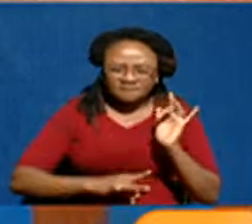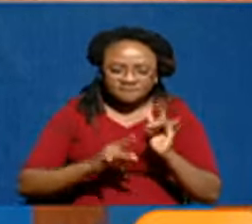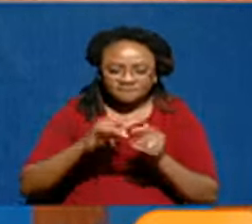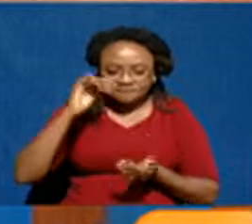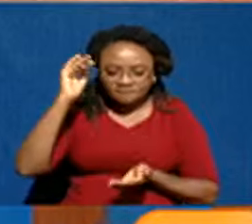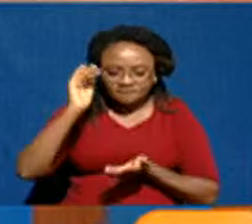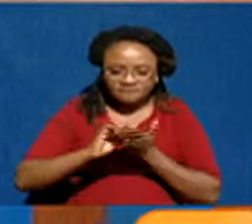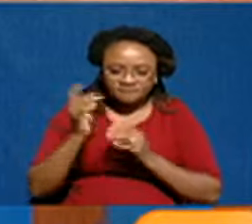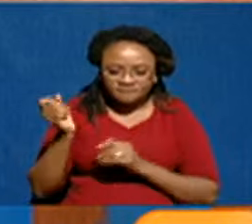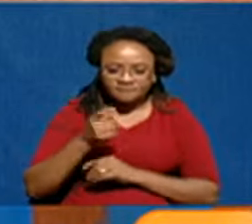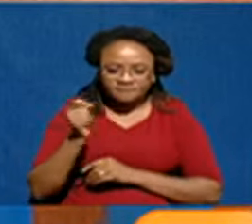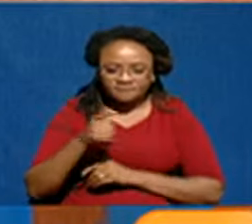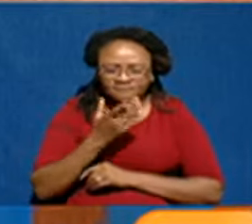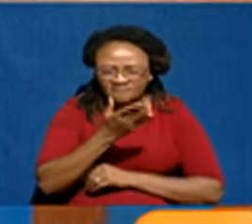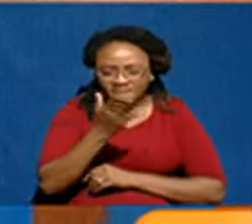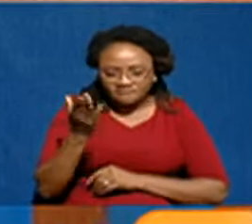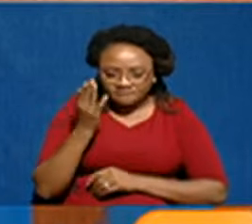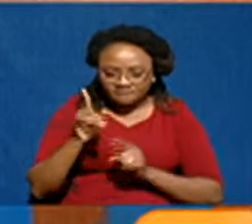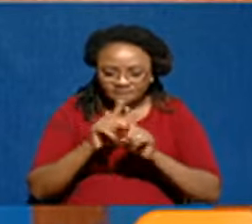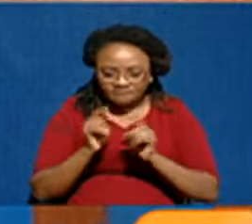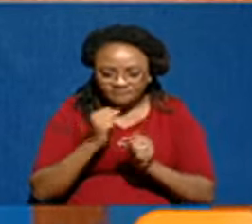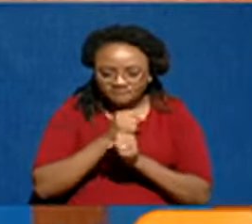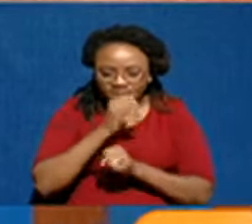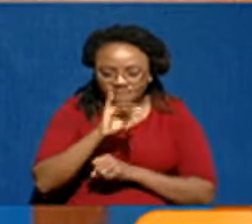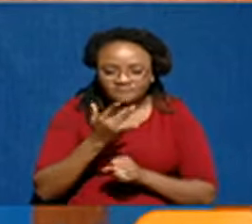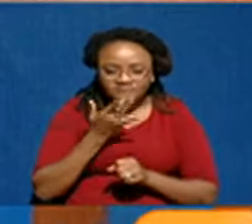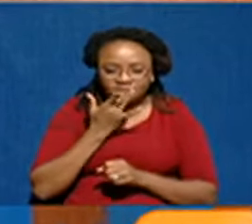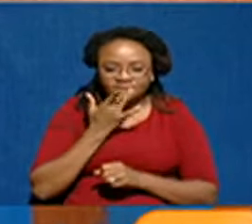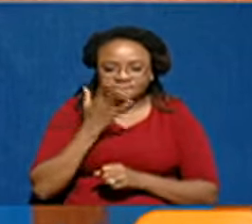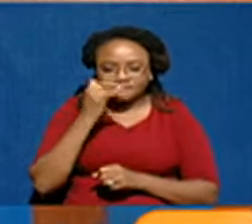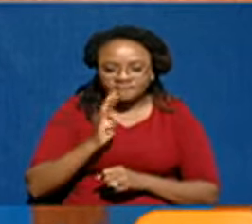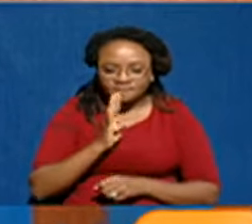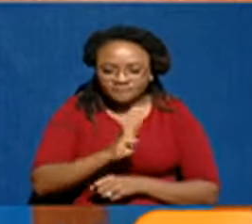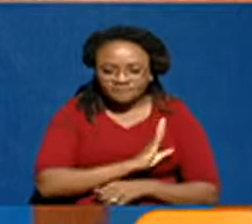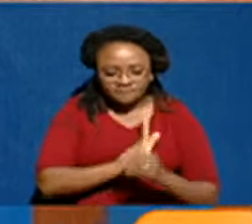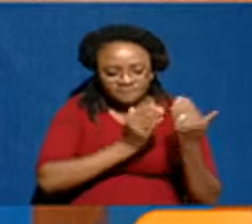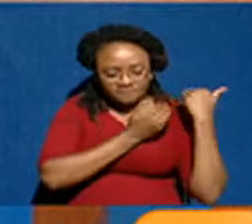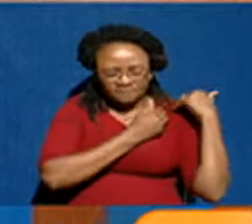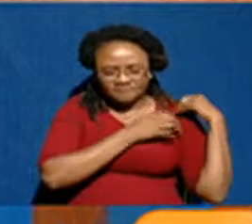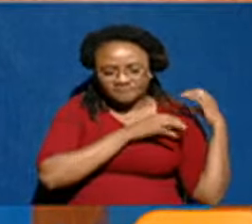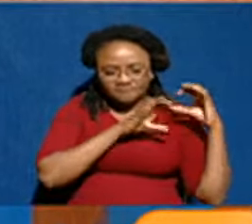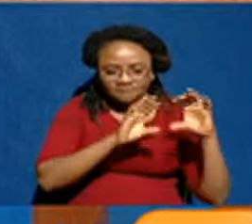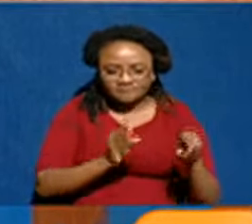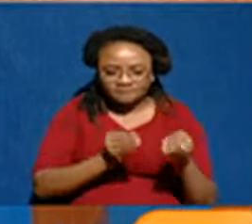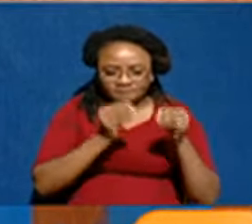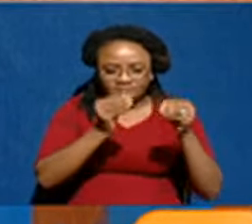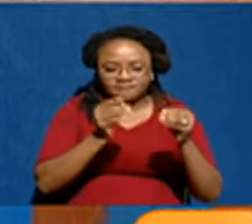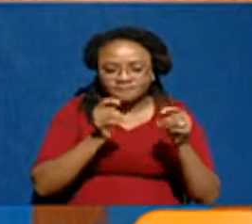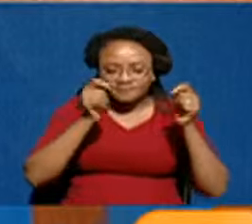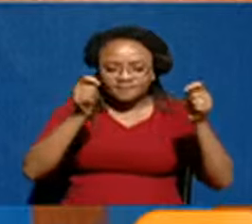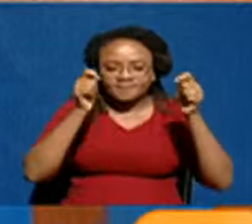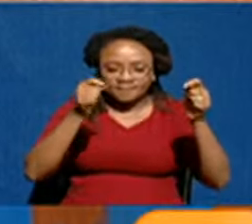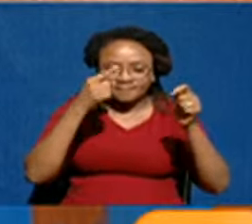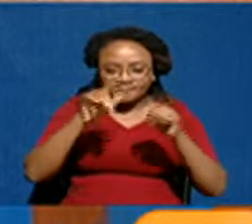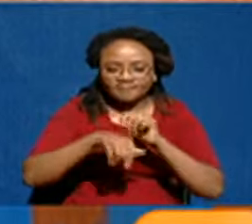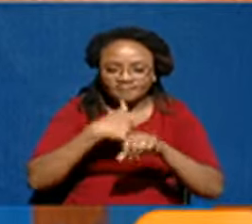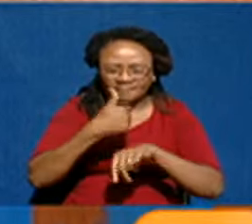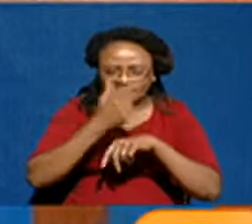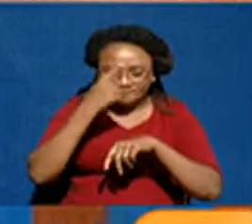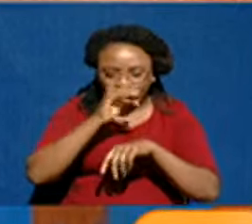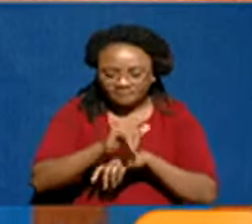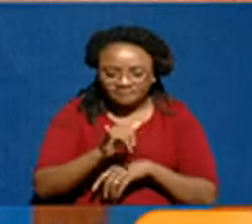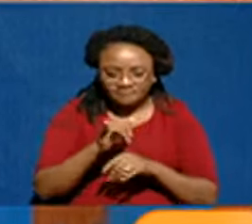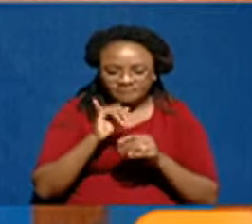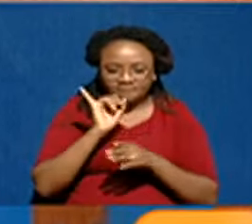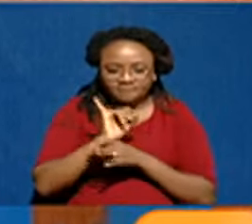and especially do so with impunity, because the body that is mandated to provide a structure, an establishment for the interns, is the Public